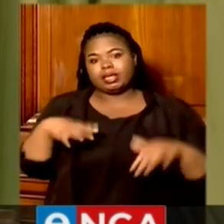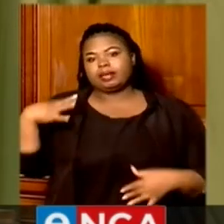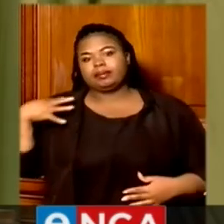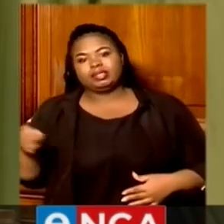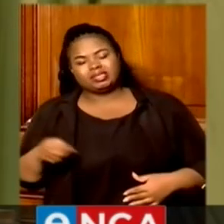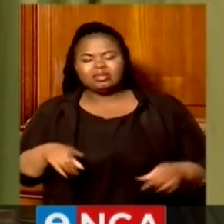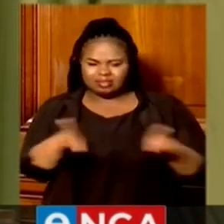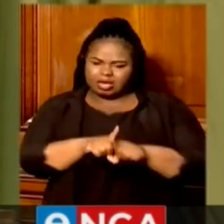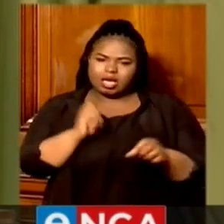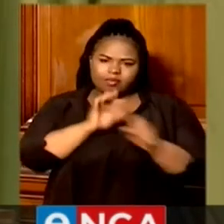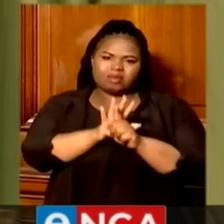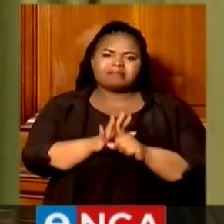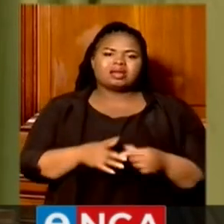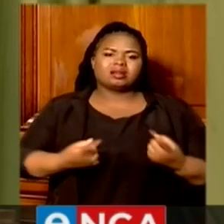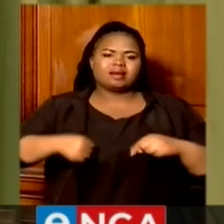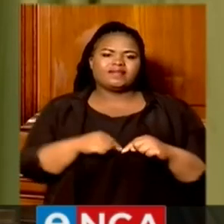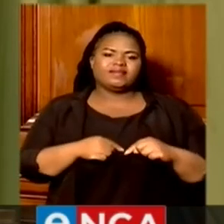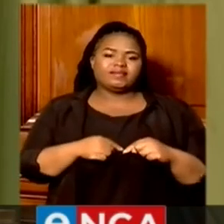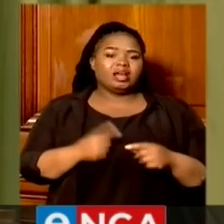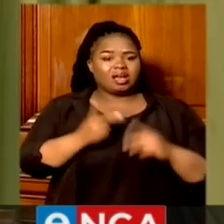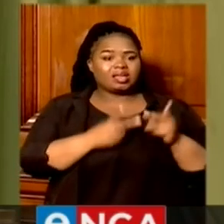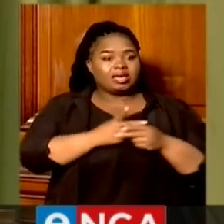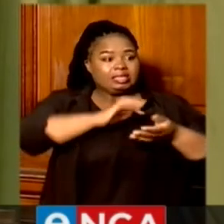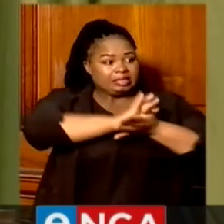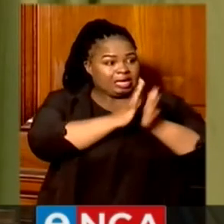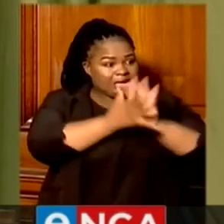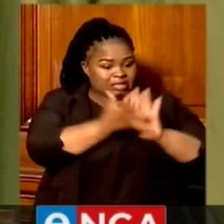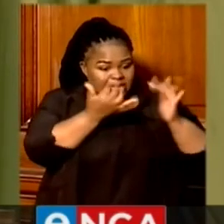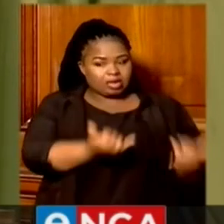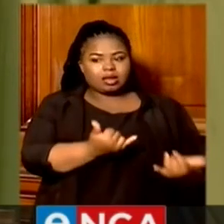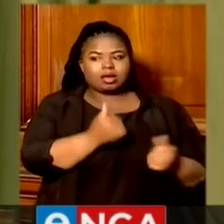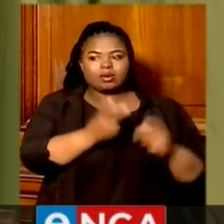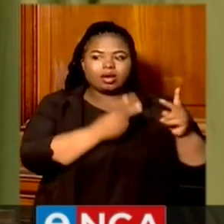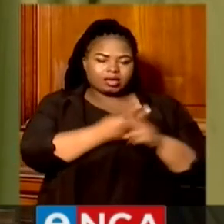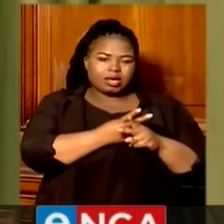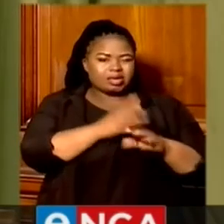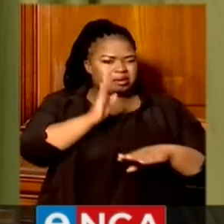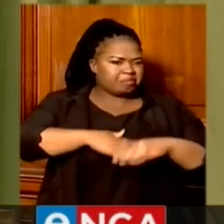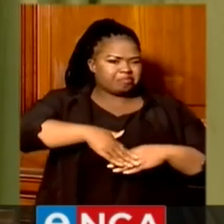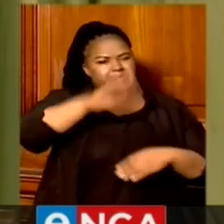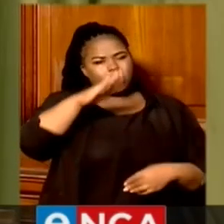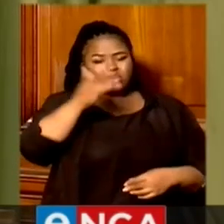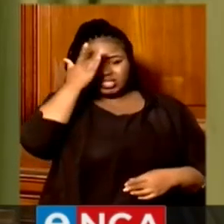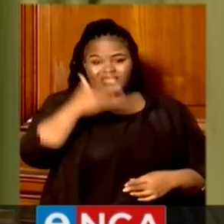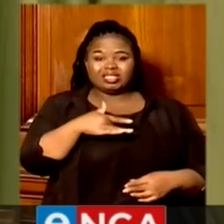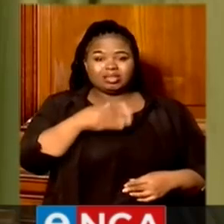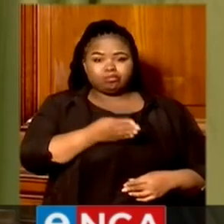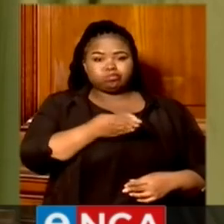are also affected. And ISASA, in fact, at this point in time, is the one that has the highest number